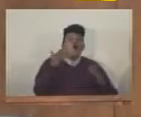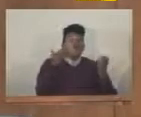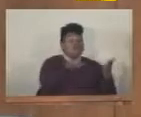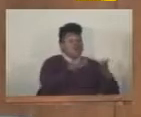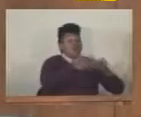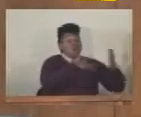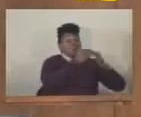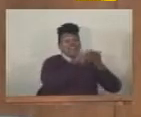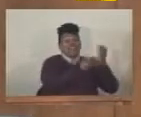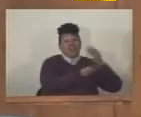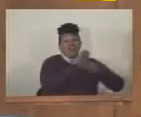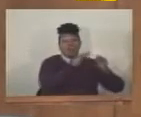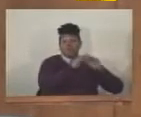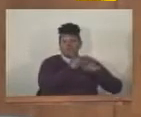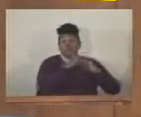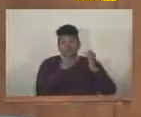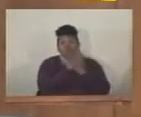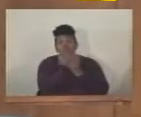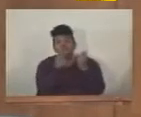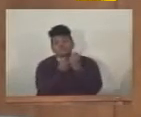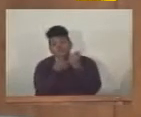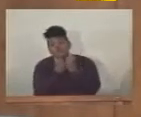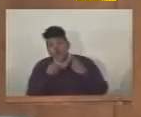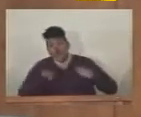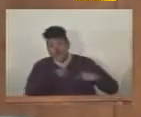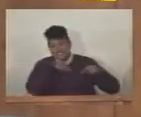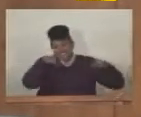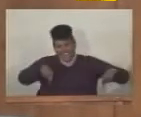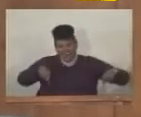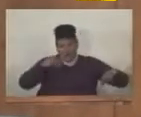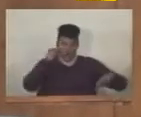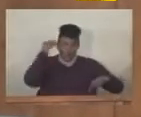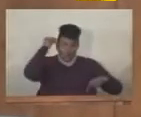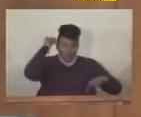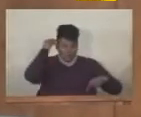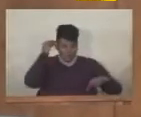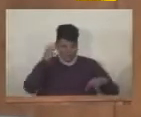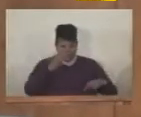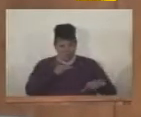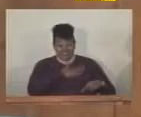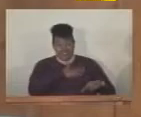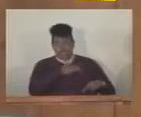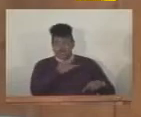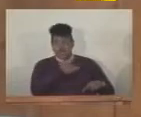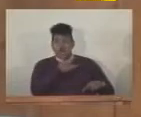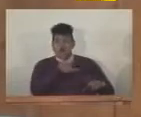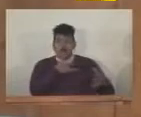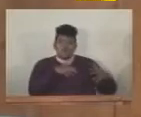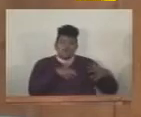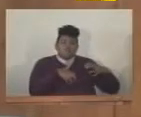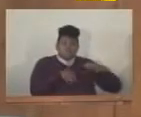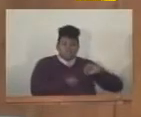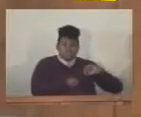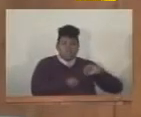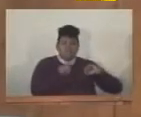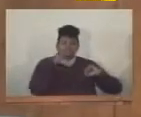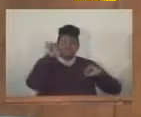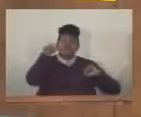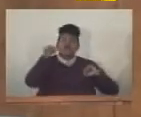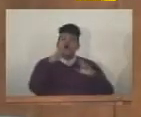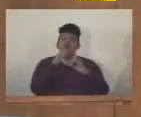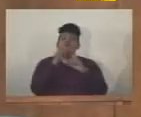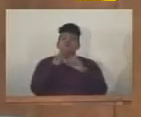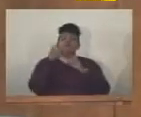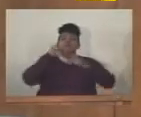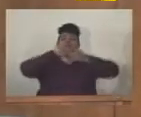rate. Everyone is touched by it. Jamaicans living abroad, I understand your fear. I understand